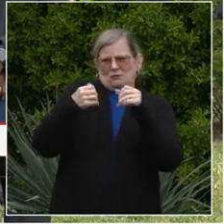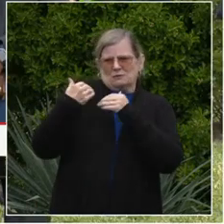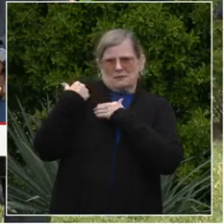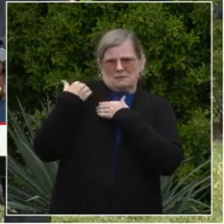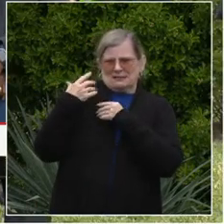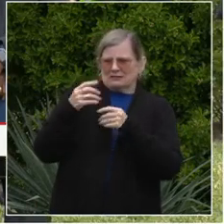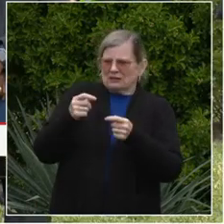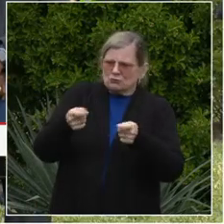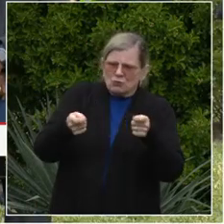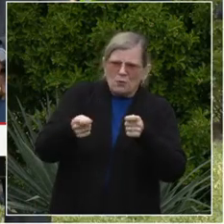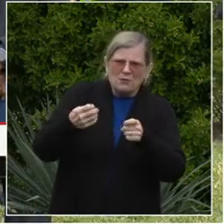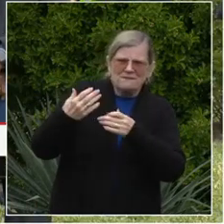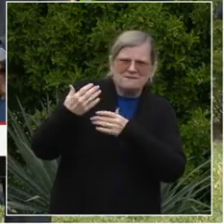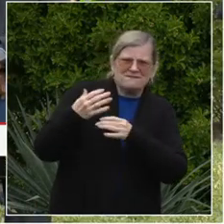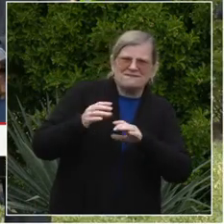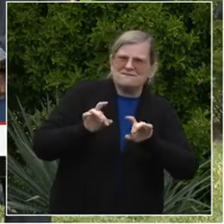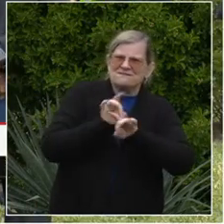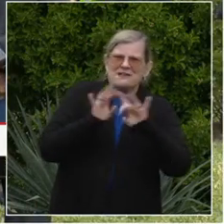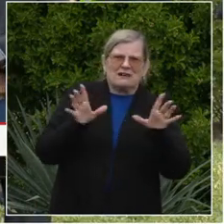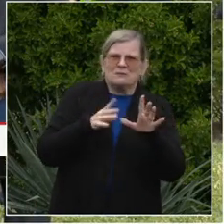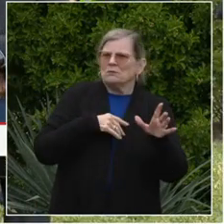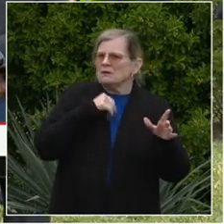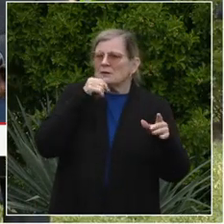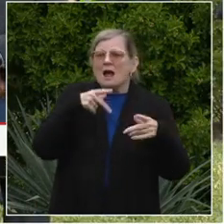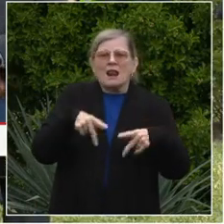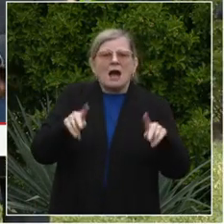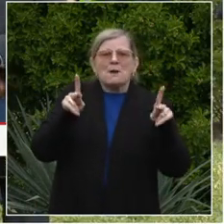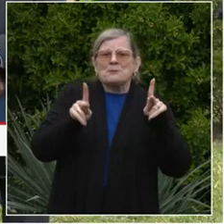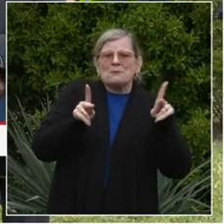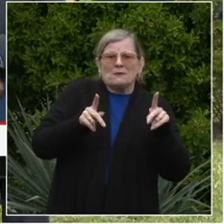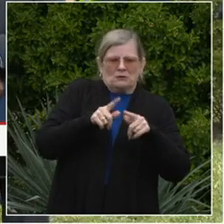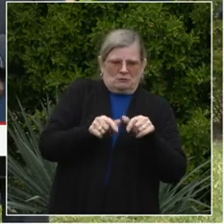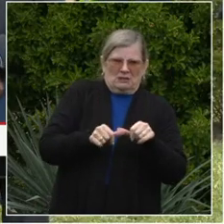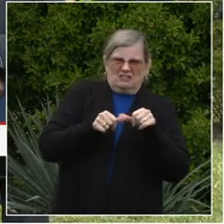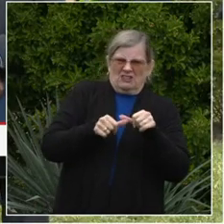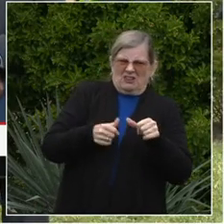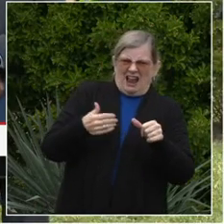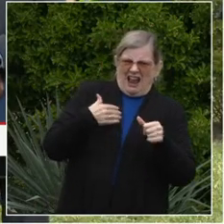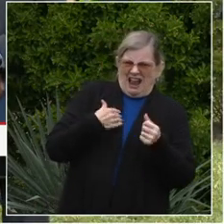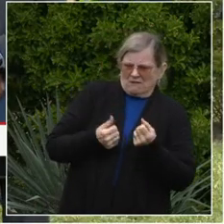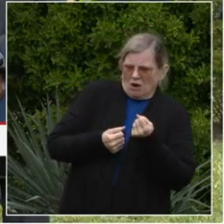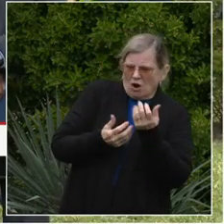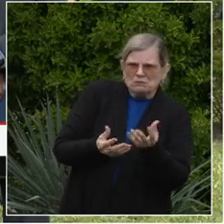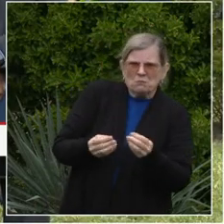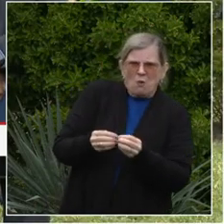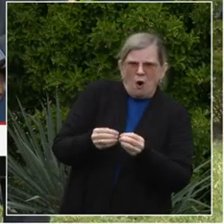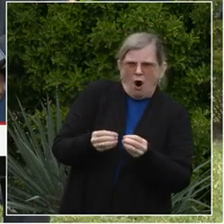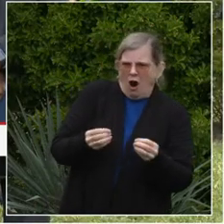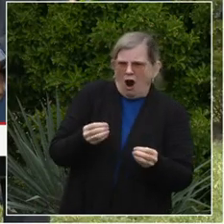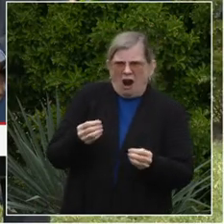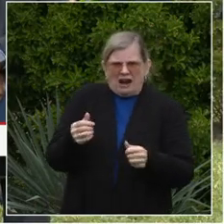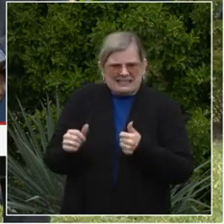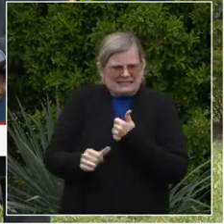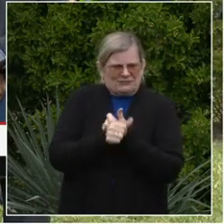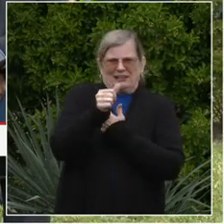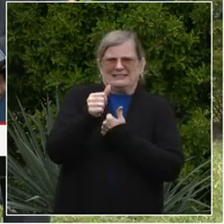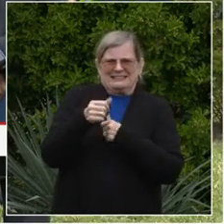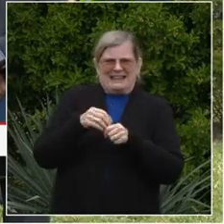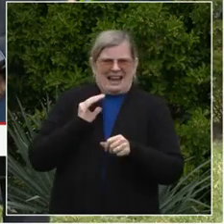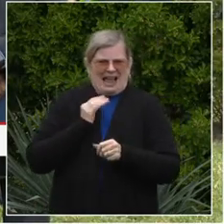And we won't allow people to continue to endanger the lives of our children and terrorize our